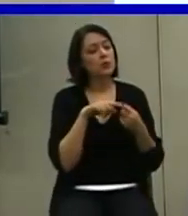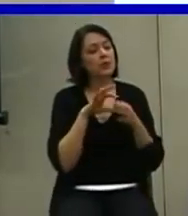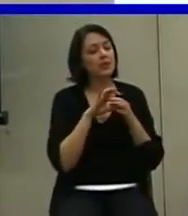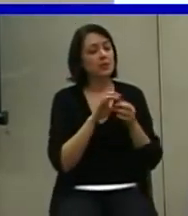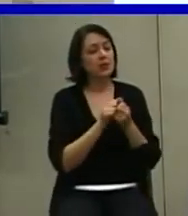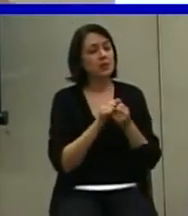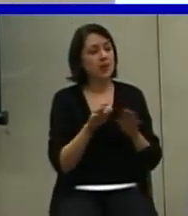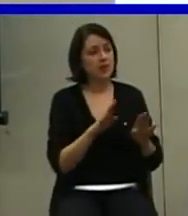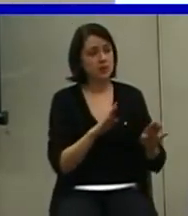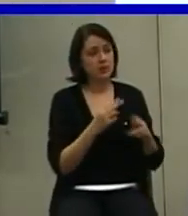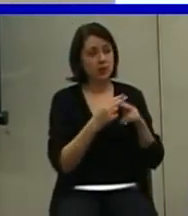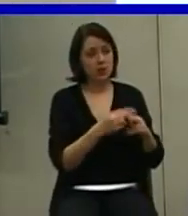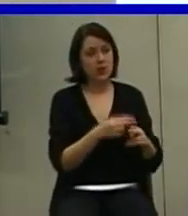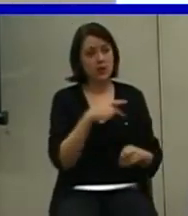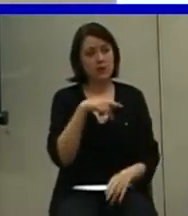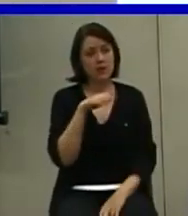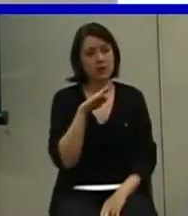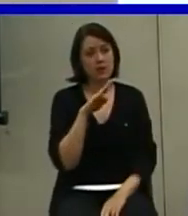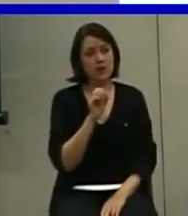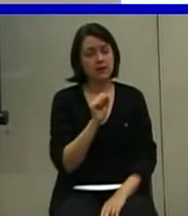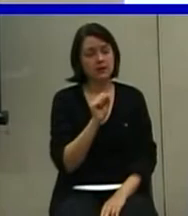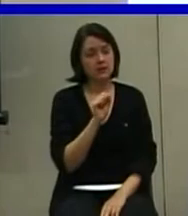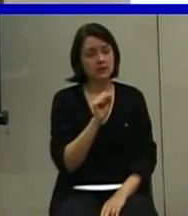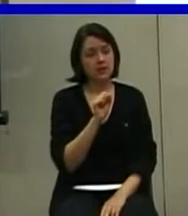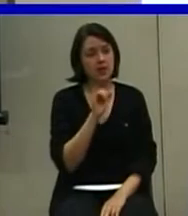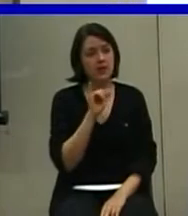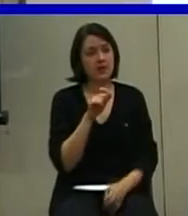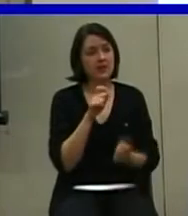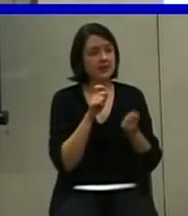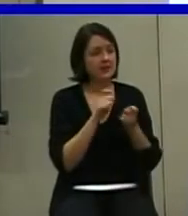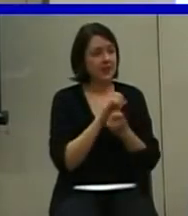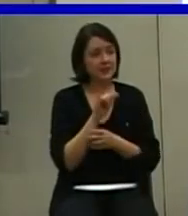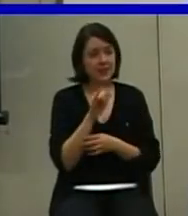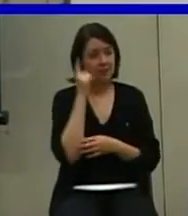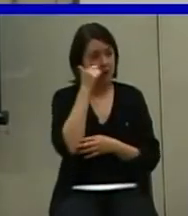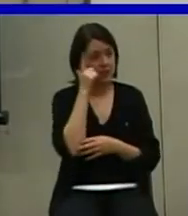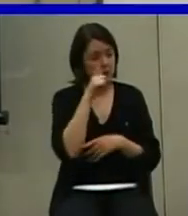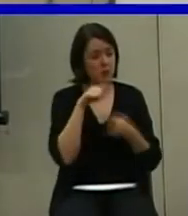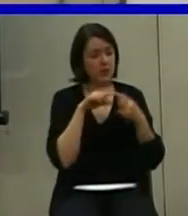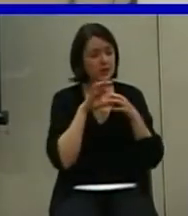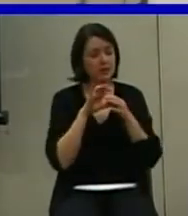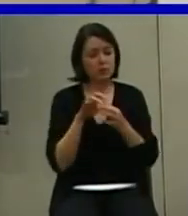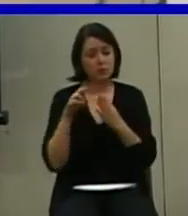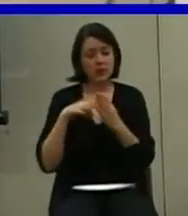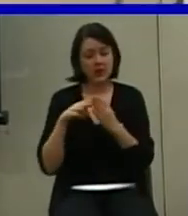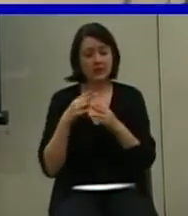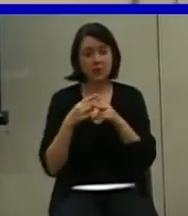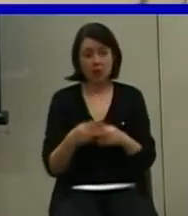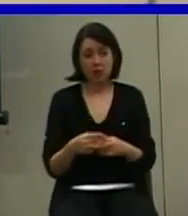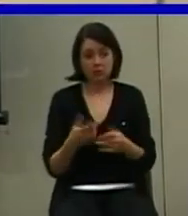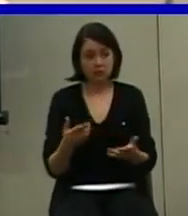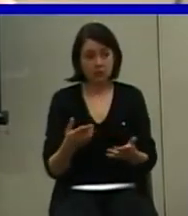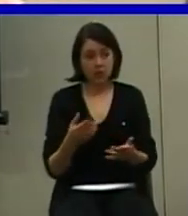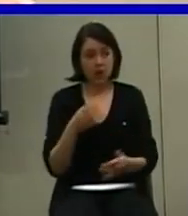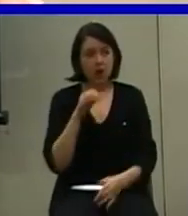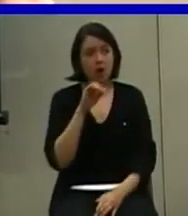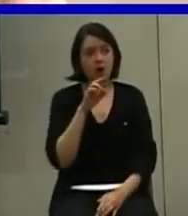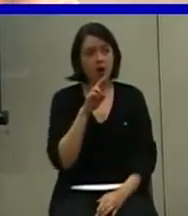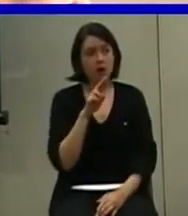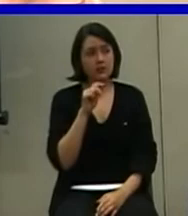is called PBS. That exact same logic, when tied to reading, is called